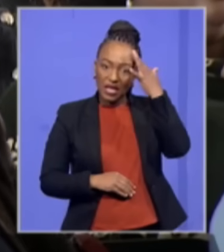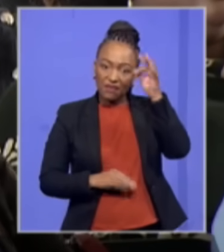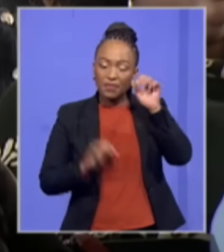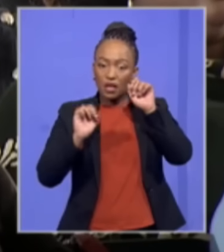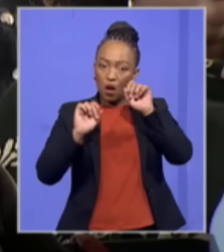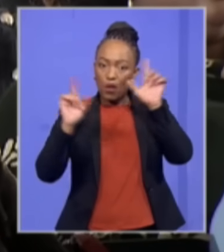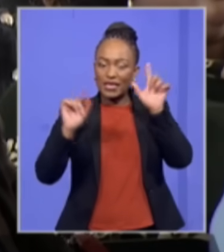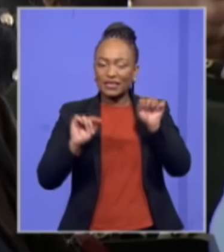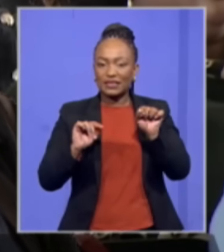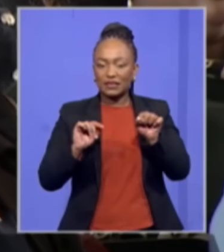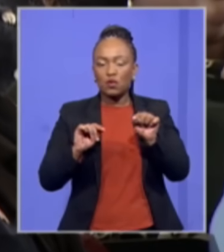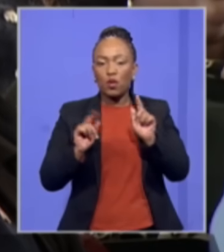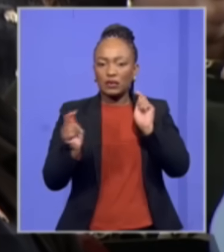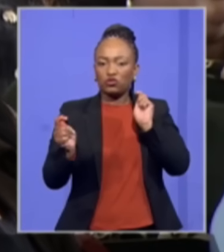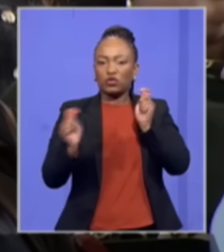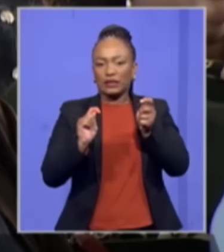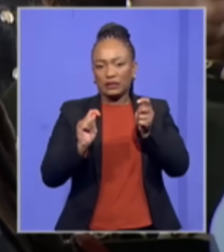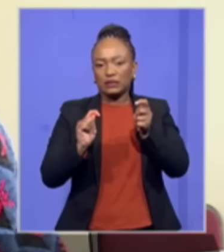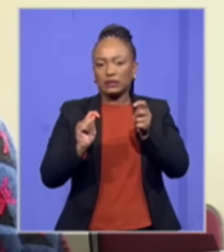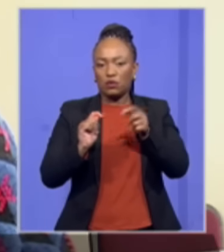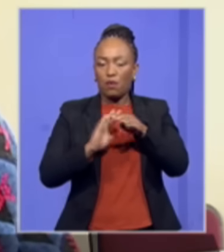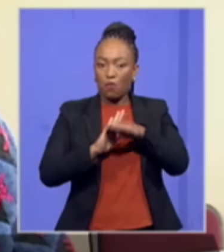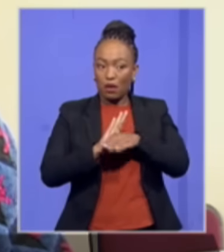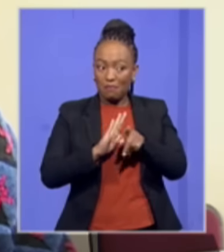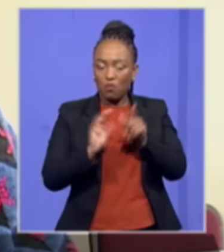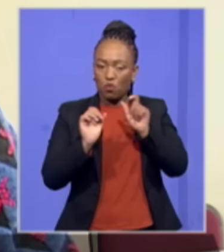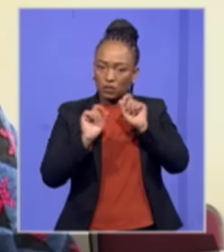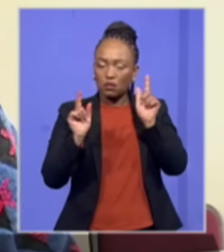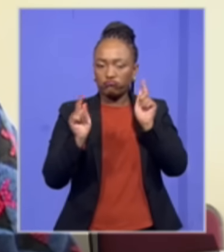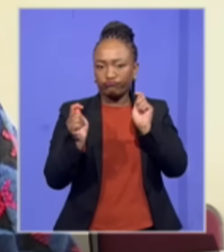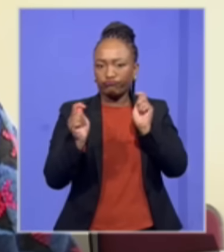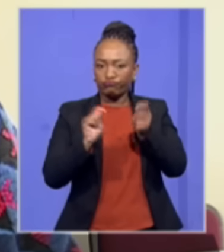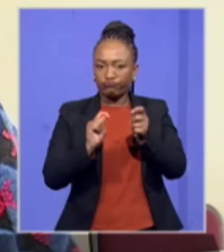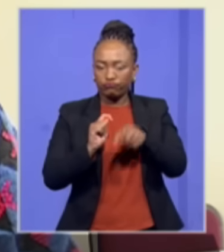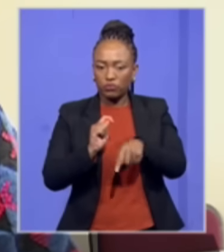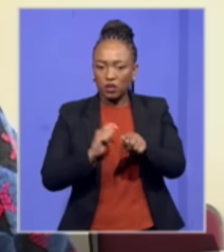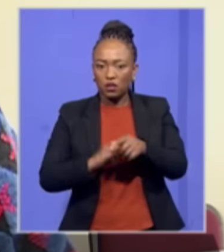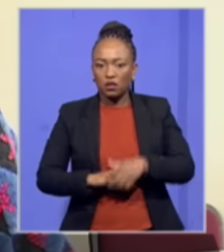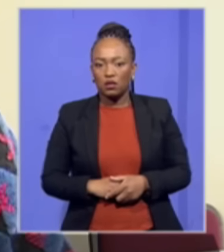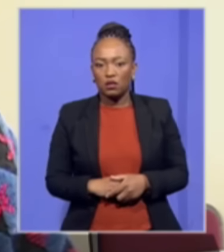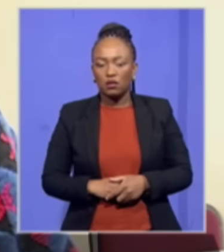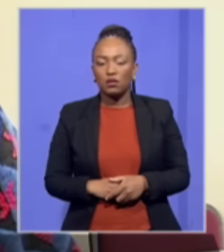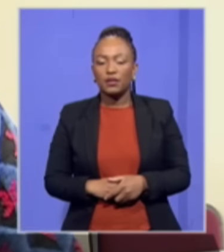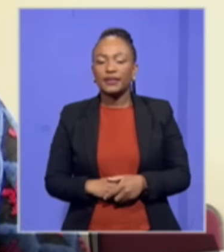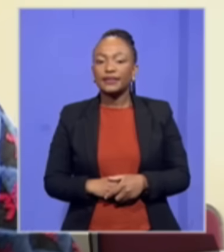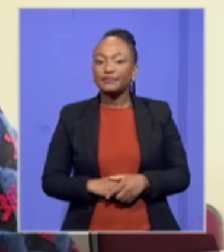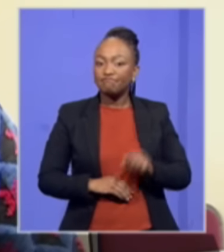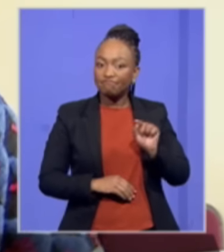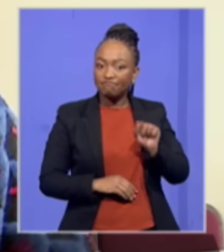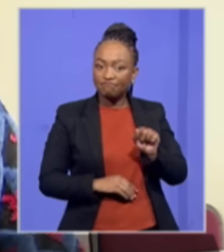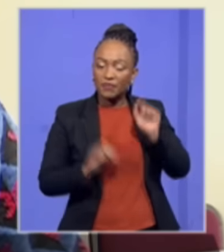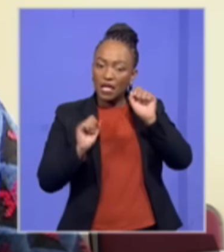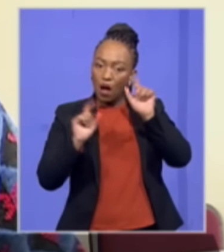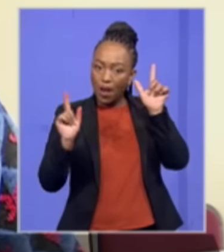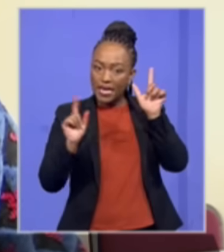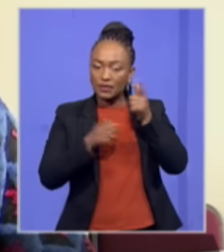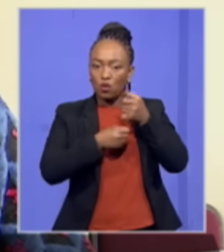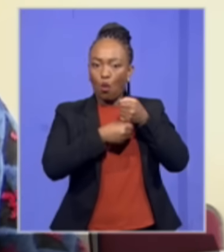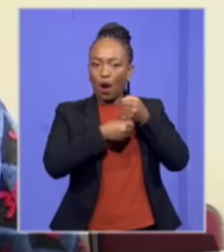tlisa diphetoho setjhabeng. This campaign, as Commissioner presentile Kamano, it will thusa ho